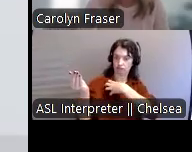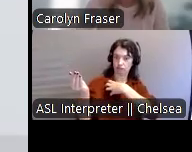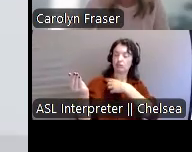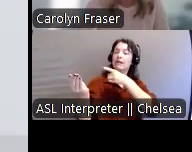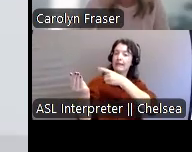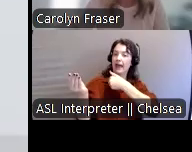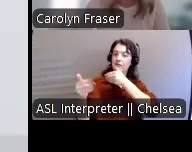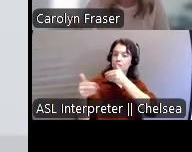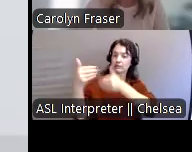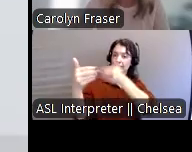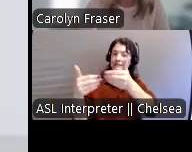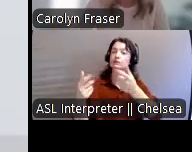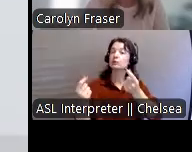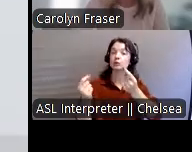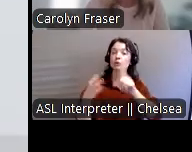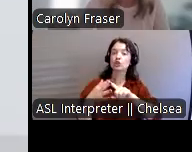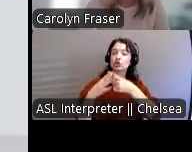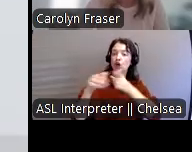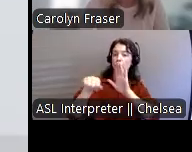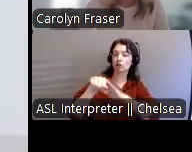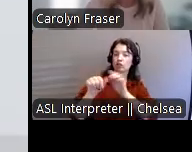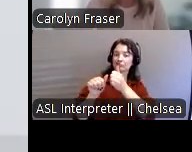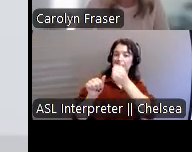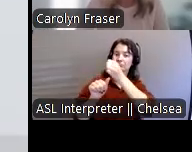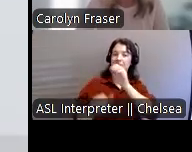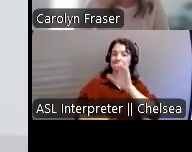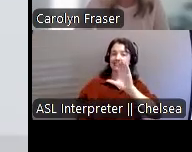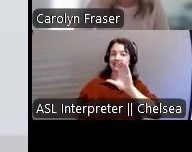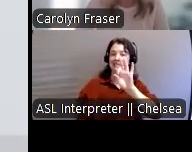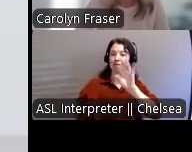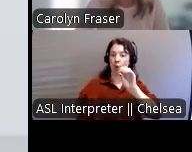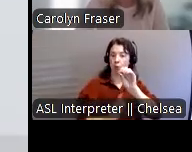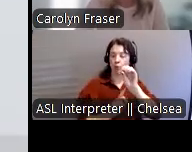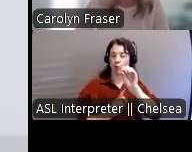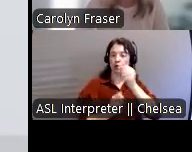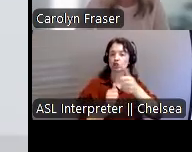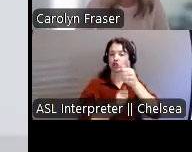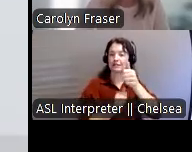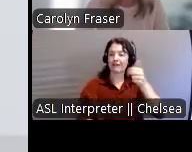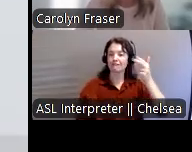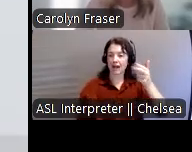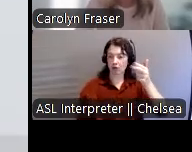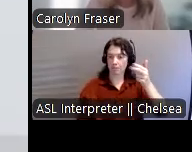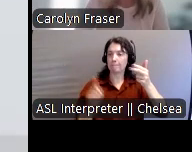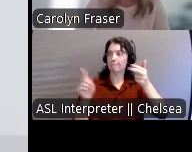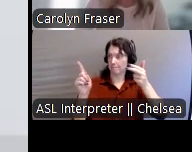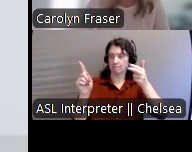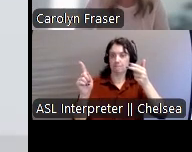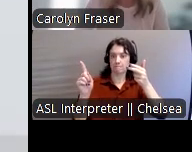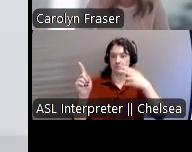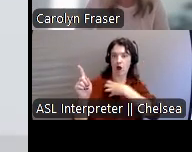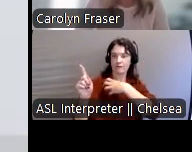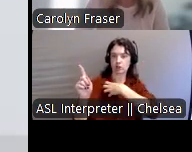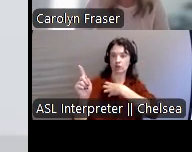alert to the CFO's office to get them to pay attention to a particular individual who poses a risk and they